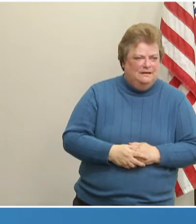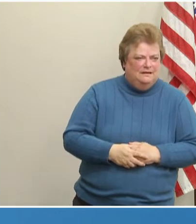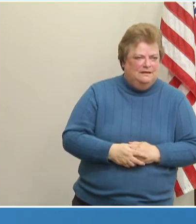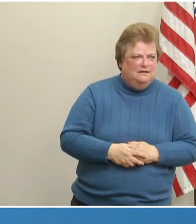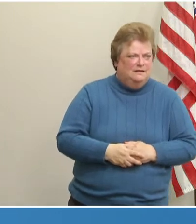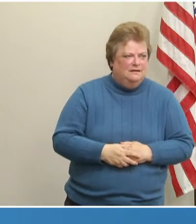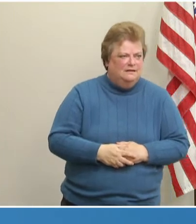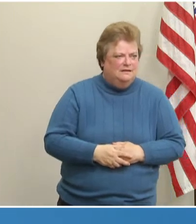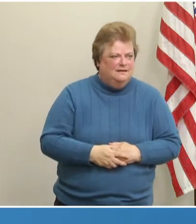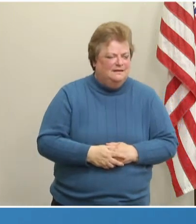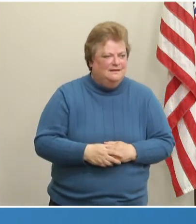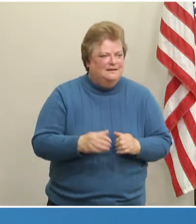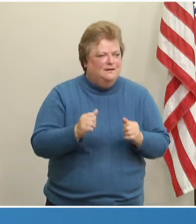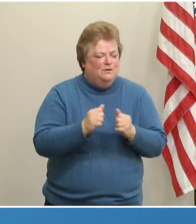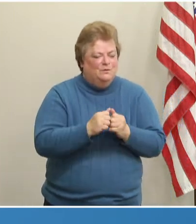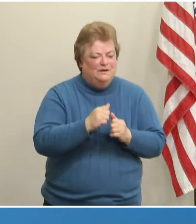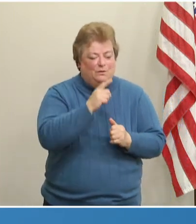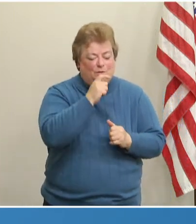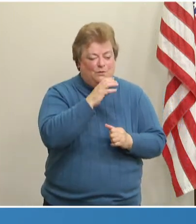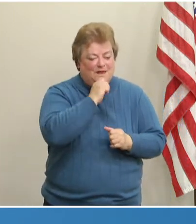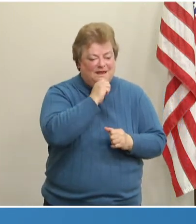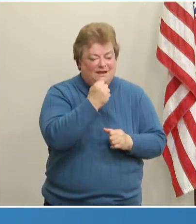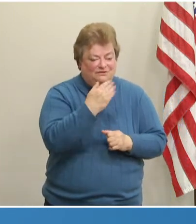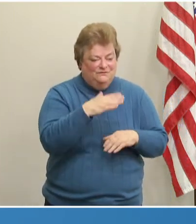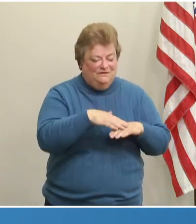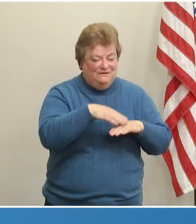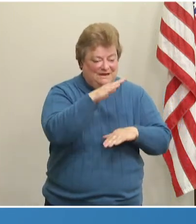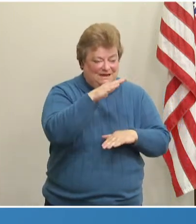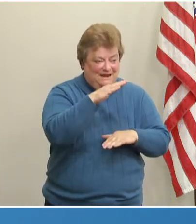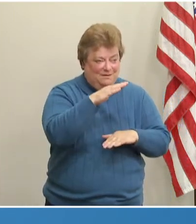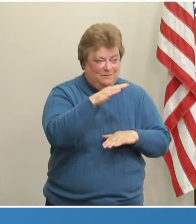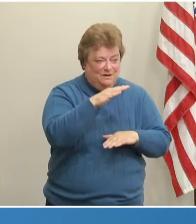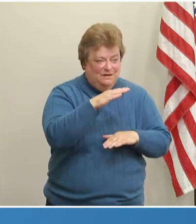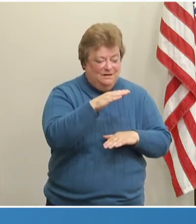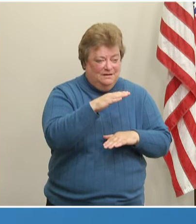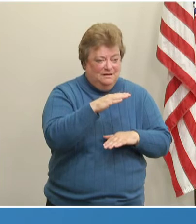with people 16 and up, it's